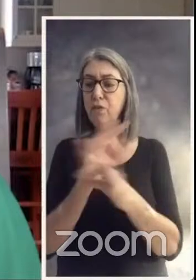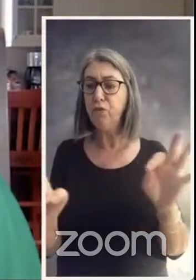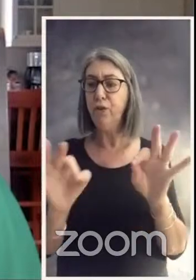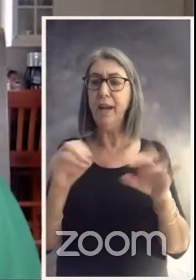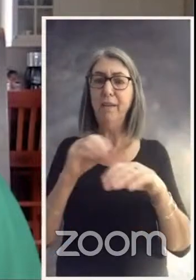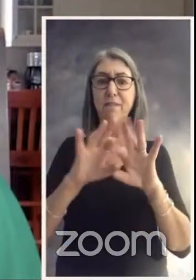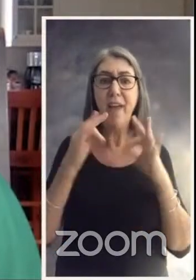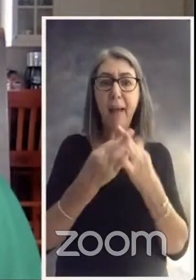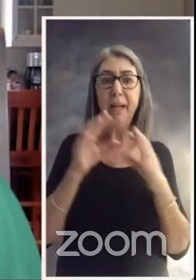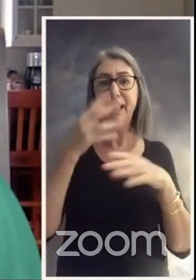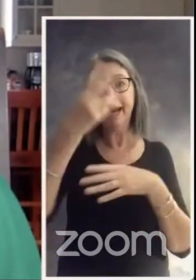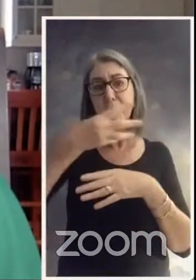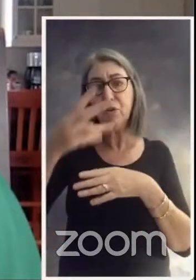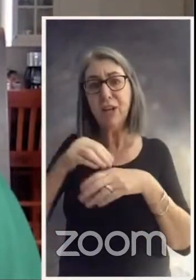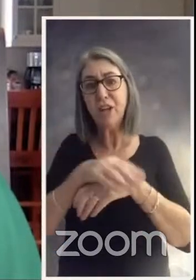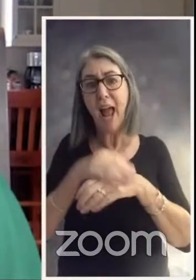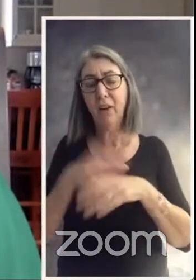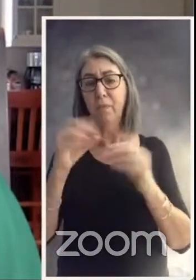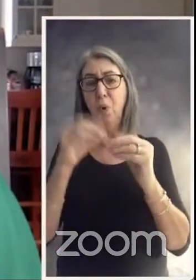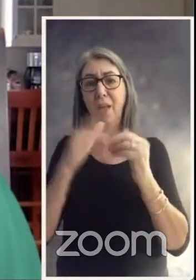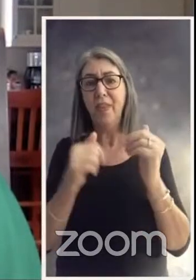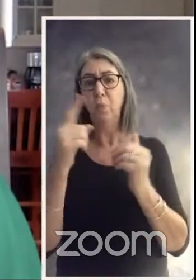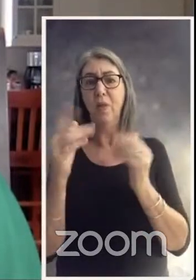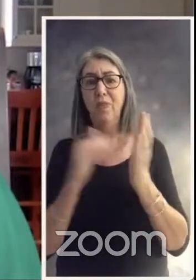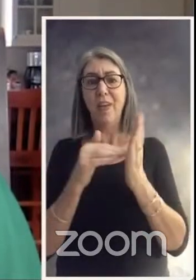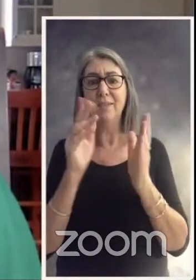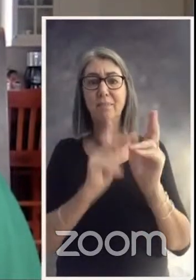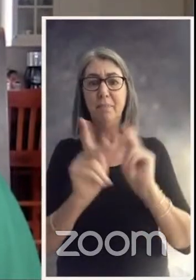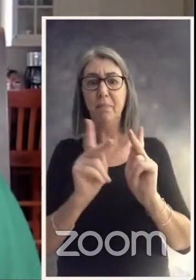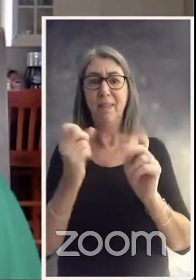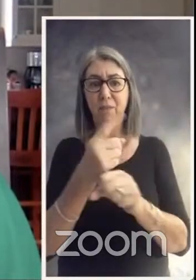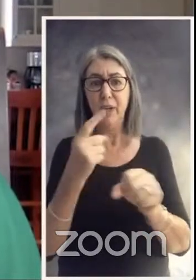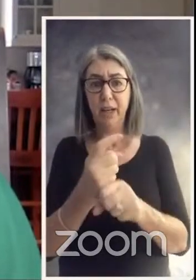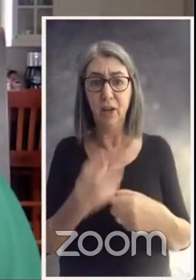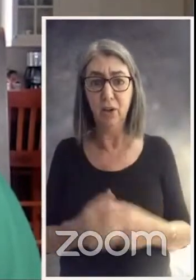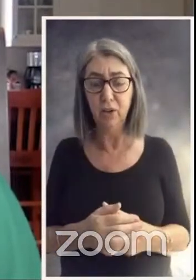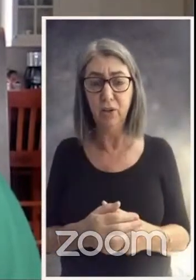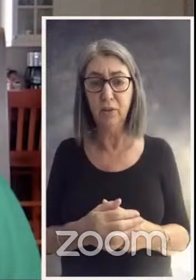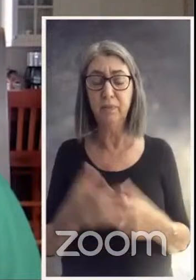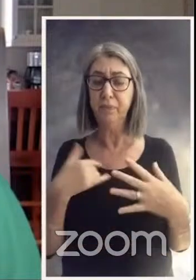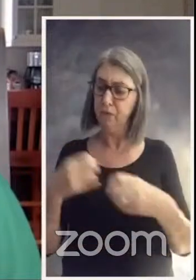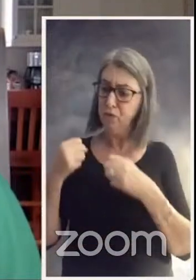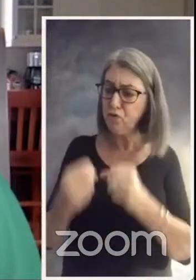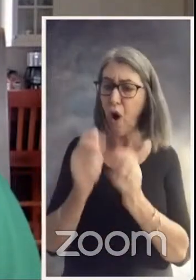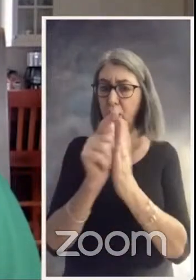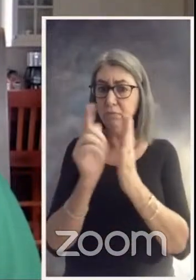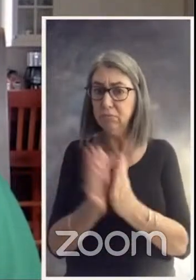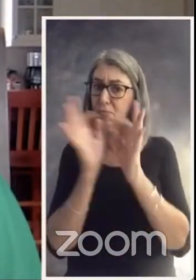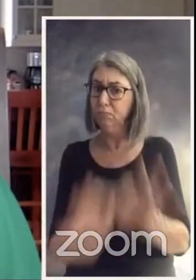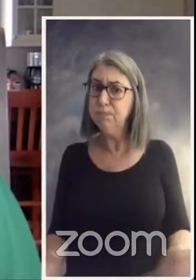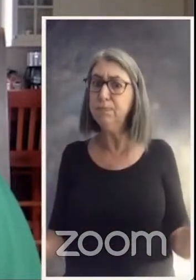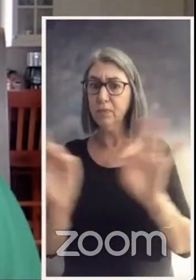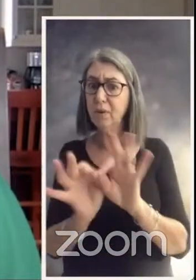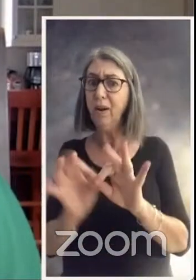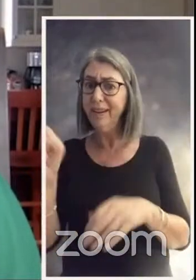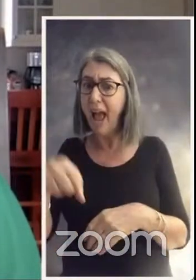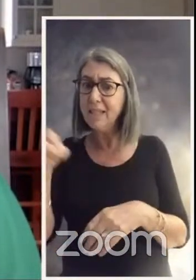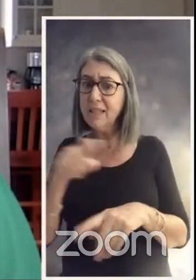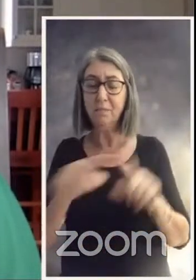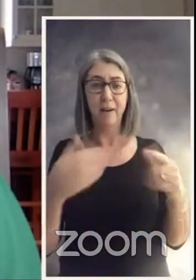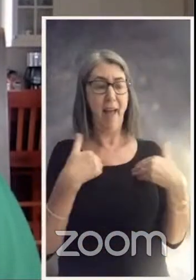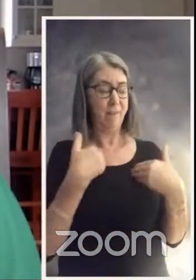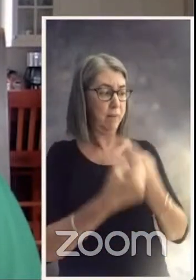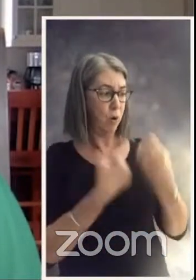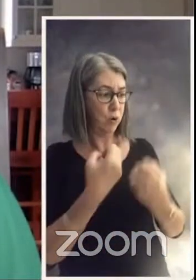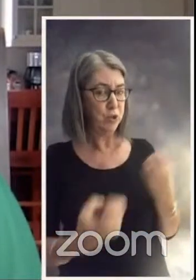immigration counsel to over 1,000 individuals each year. Having strong representation is key, but